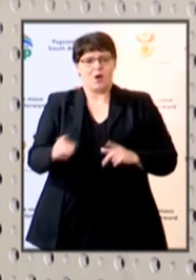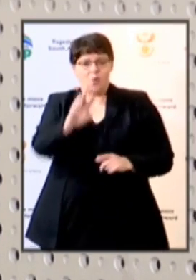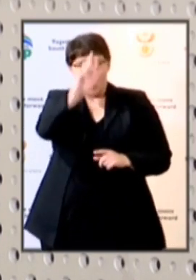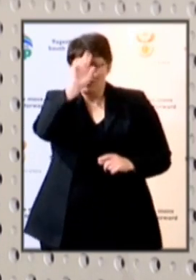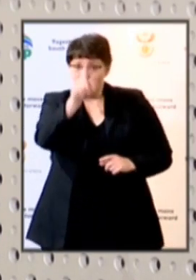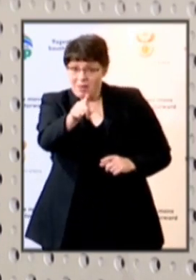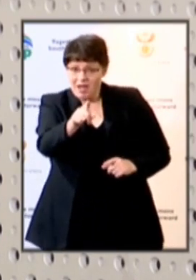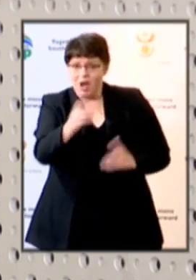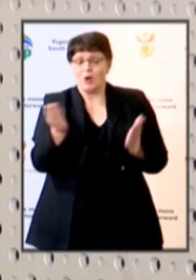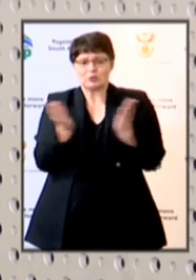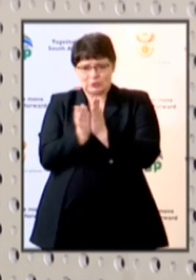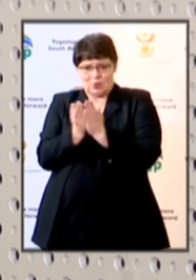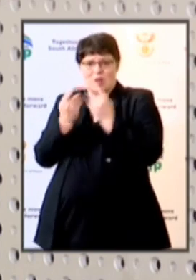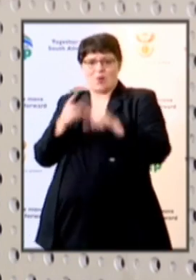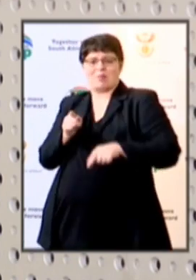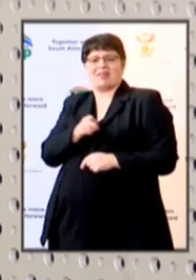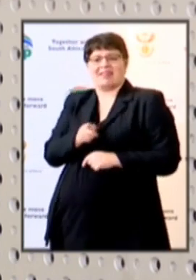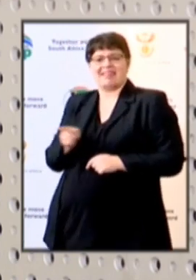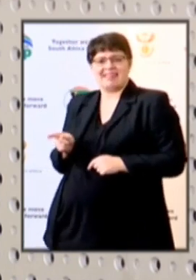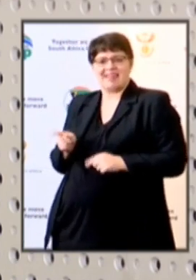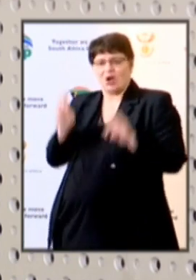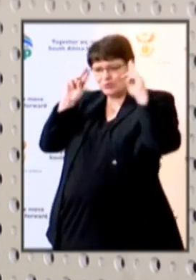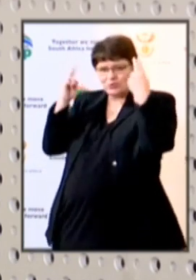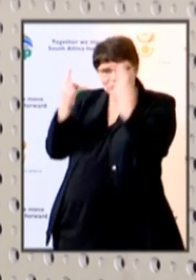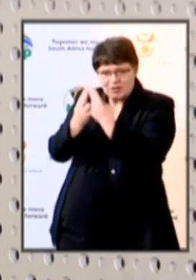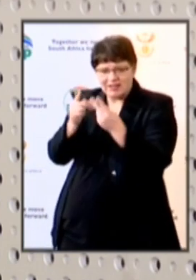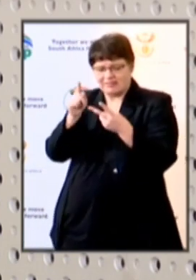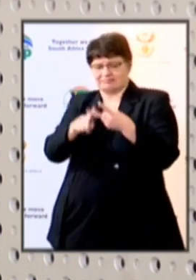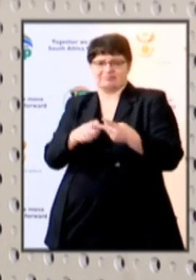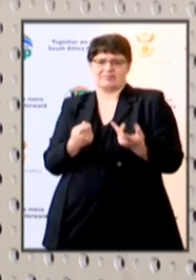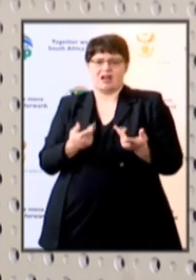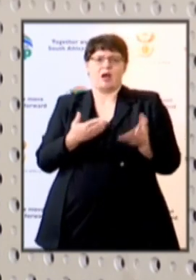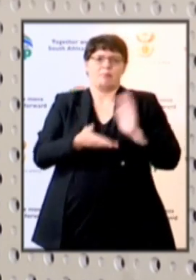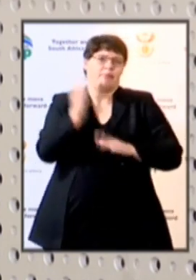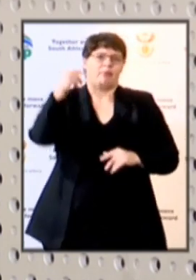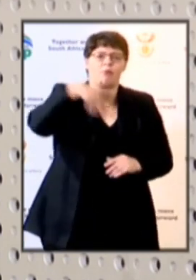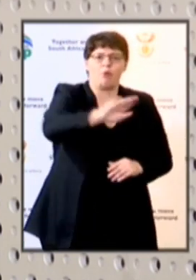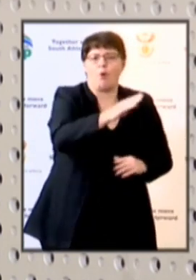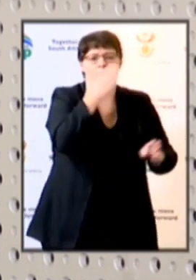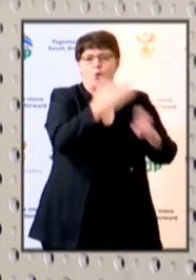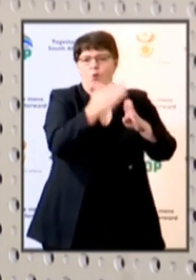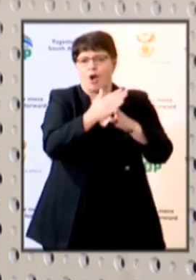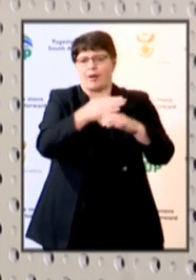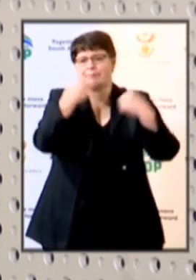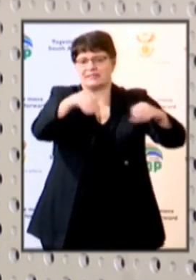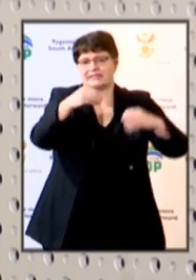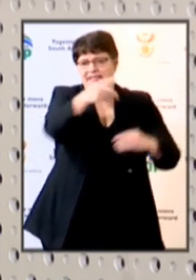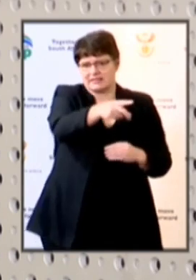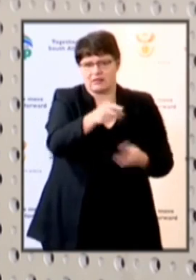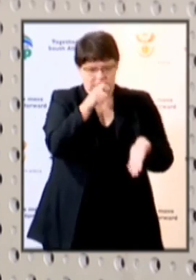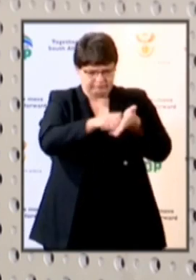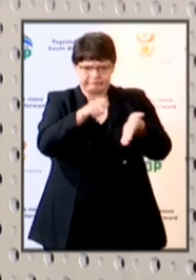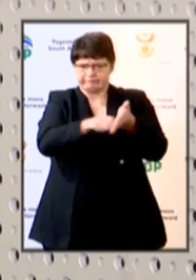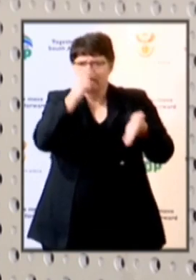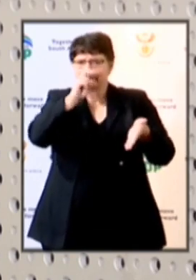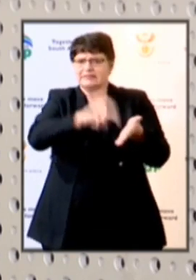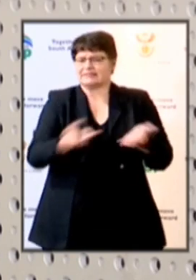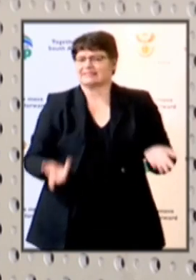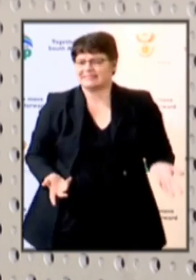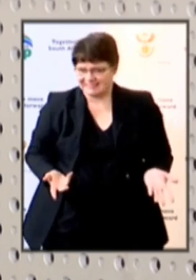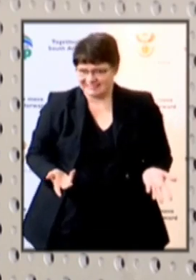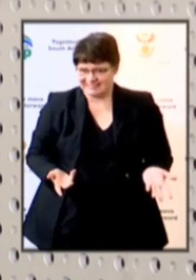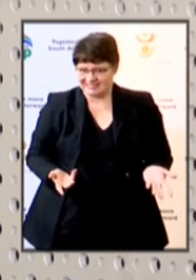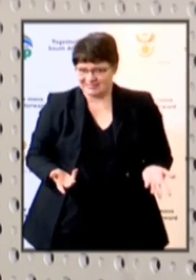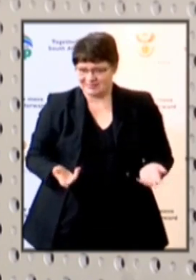of workers to factories, where they'll need stationary, and down the line also the